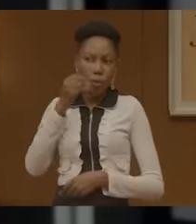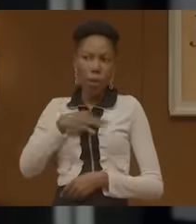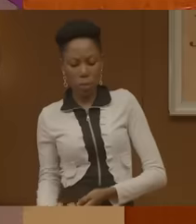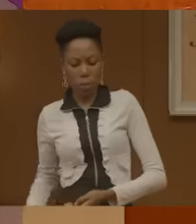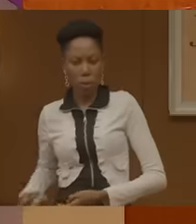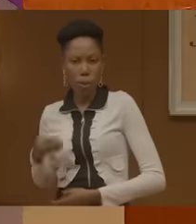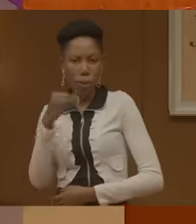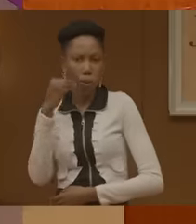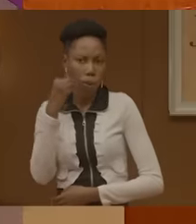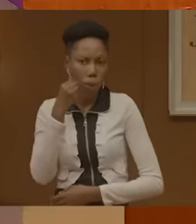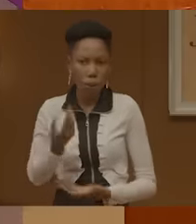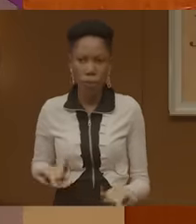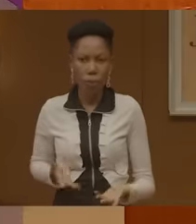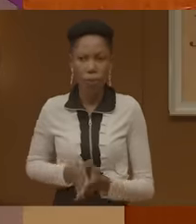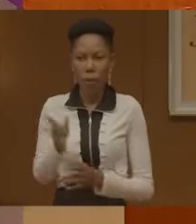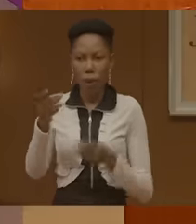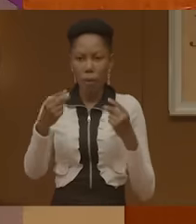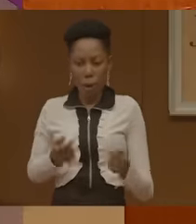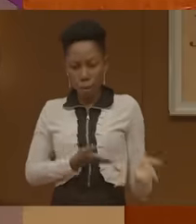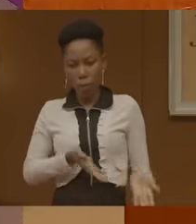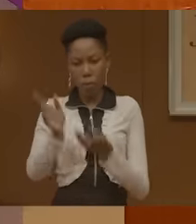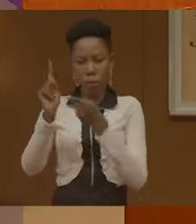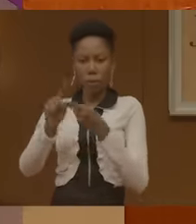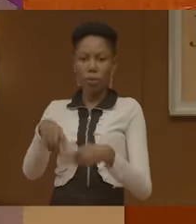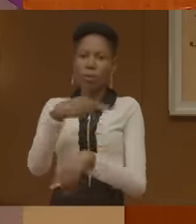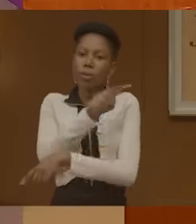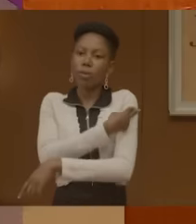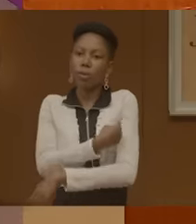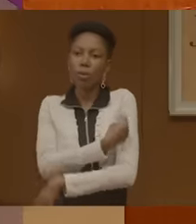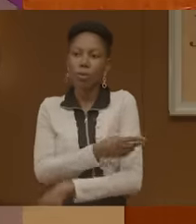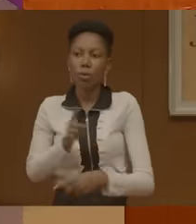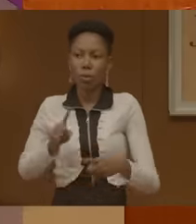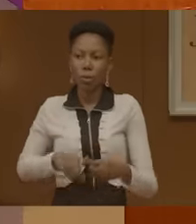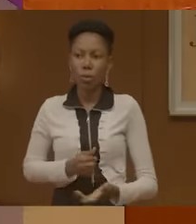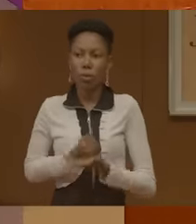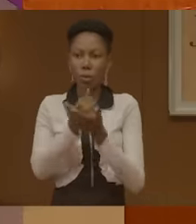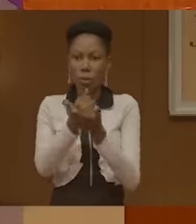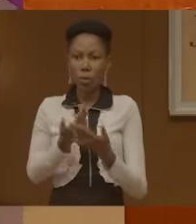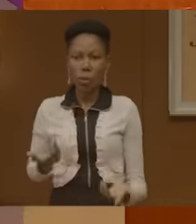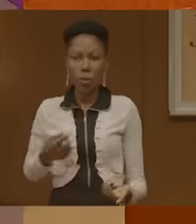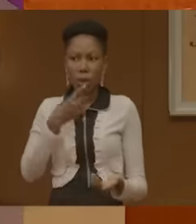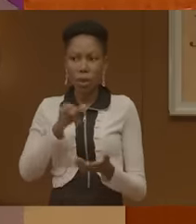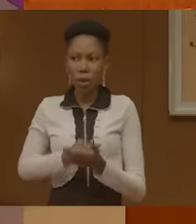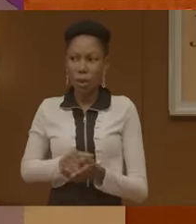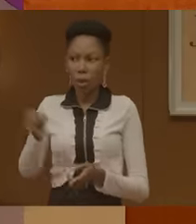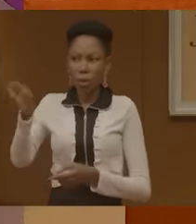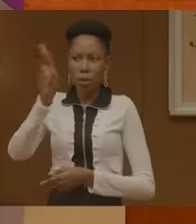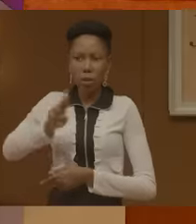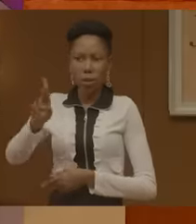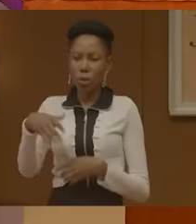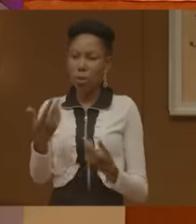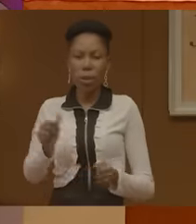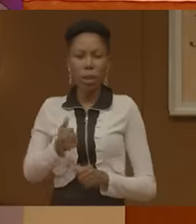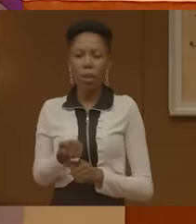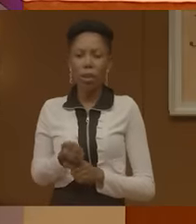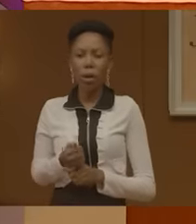boy lying. I have to rush him to the hospital before they survive him. They say he beat him with one big stick, but I couldn't see